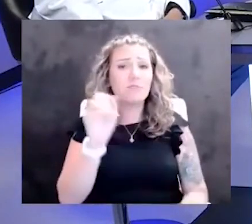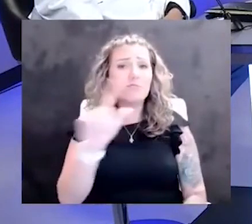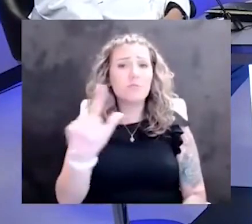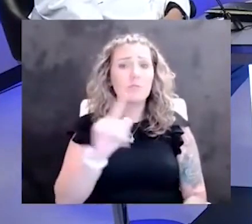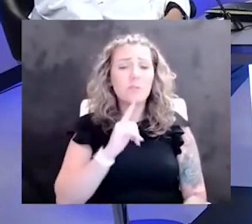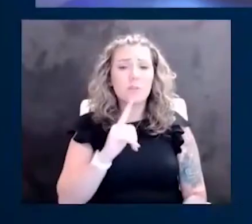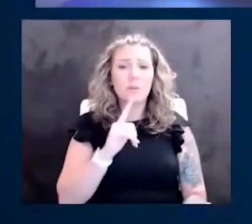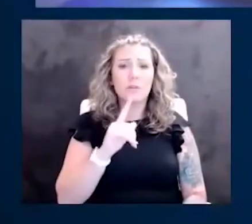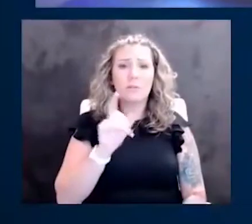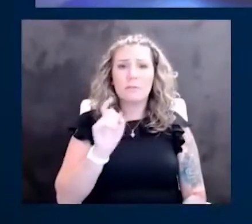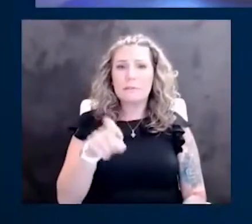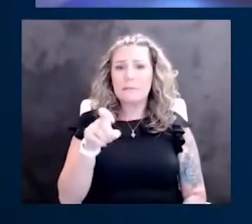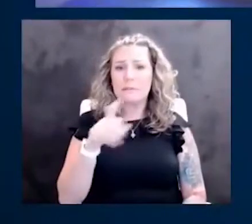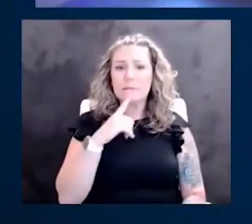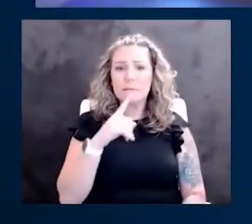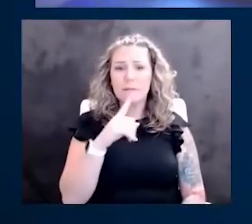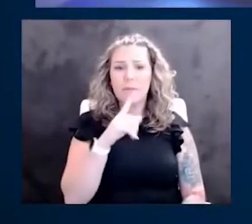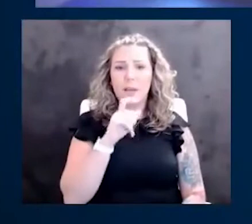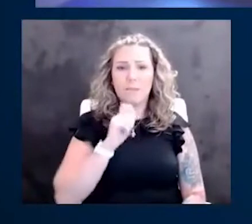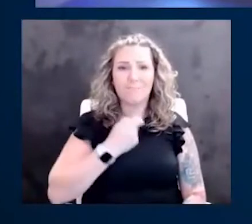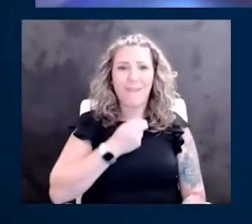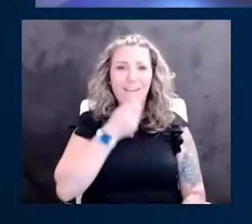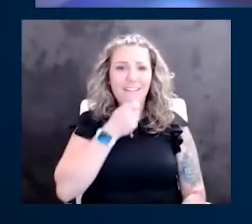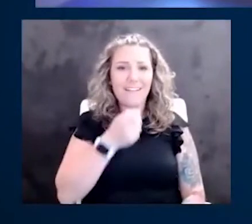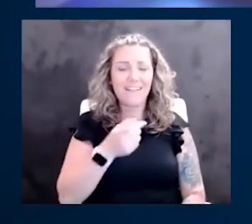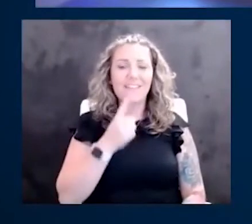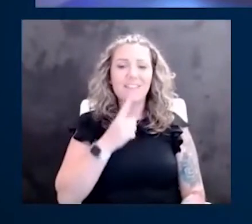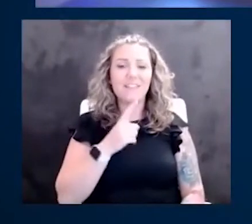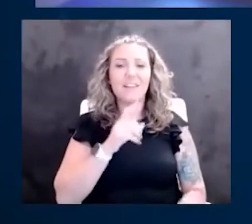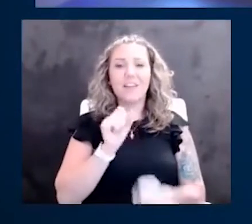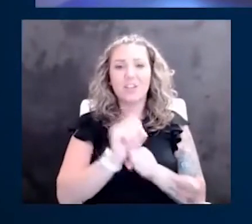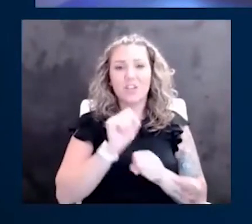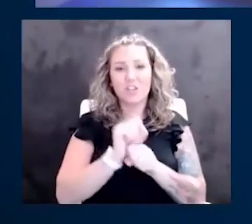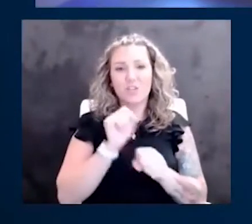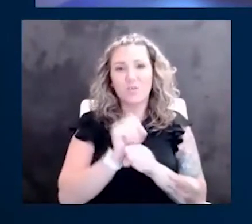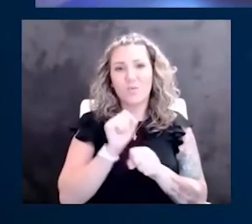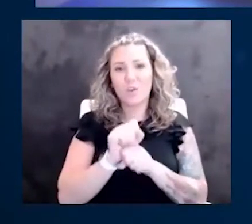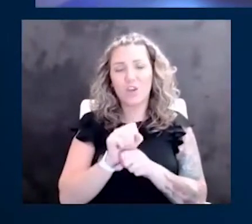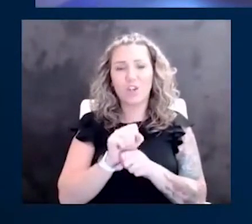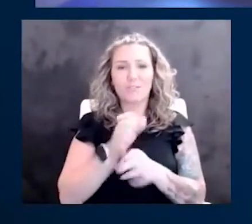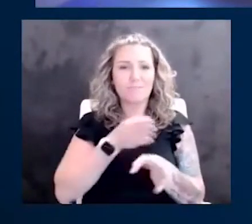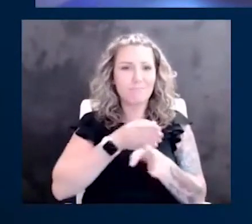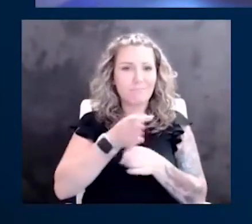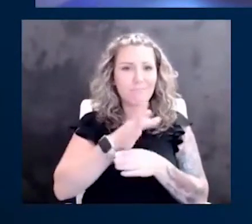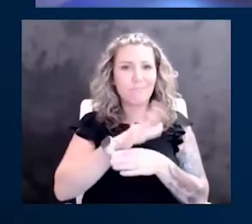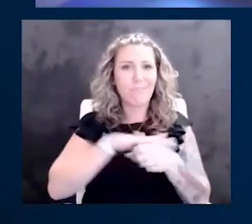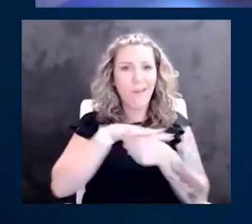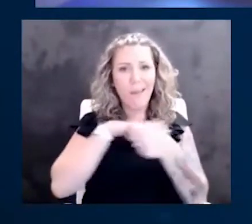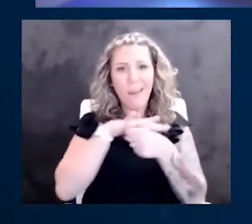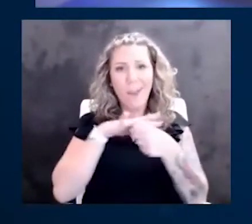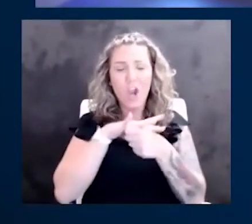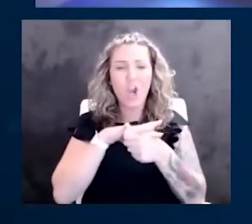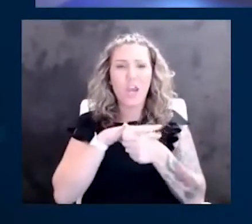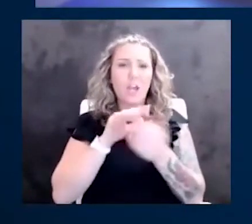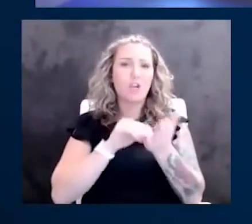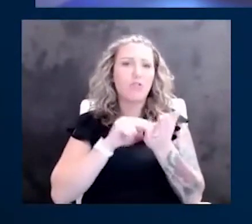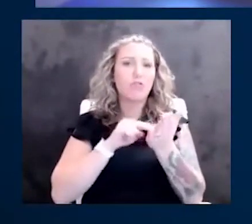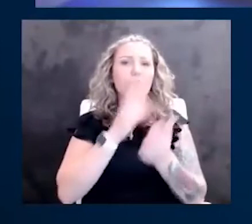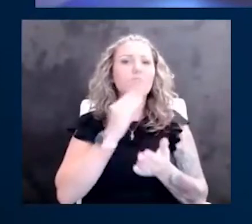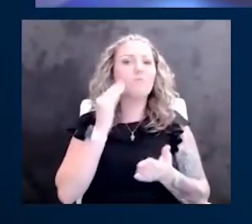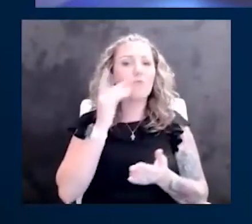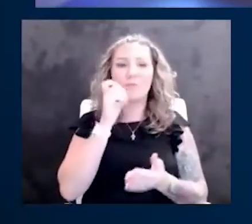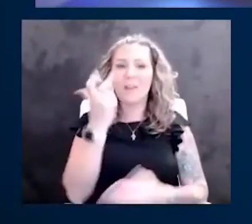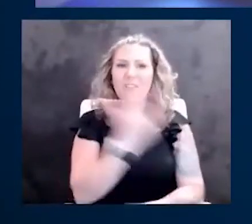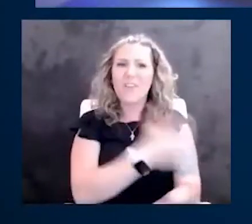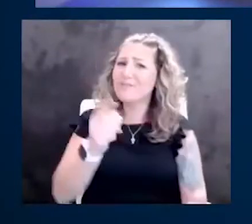my mic back So on. she works at She a- works in an Oh, the area nurse where says they're that. not Thank you. they're not vaccinated. Right. See, you're still really bright from all